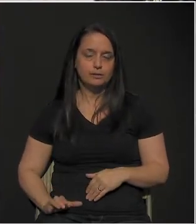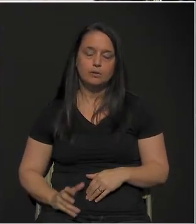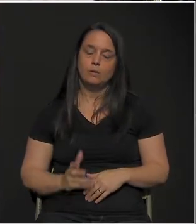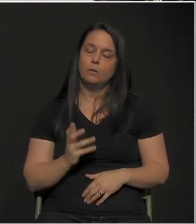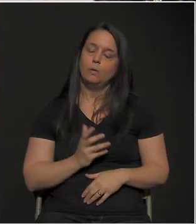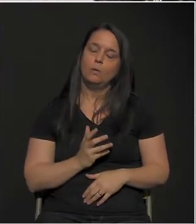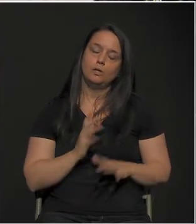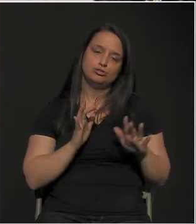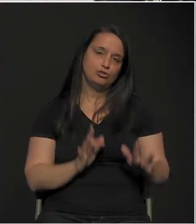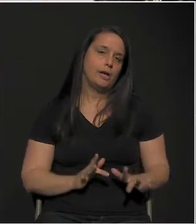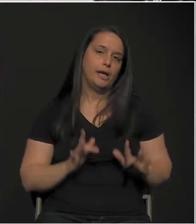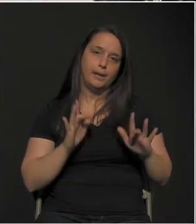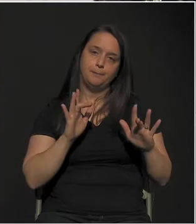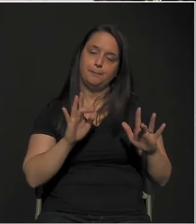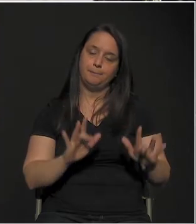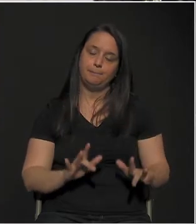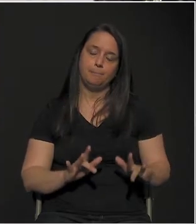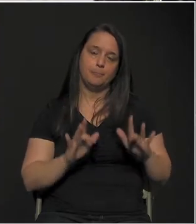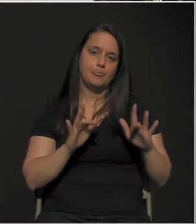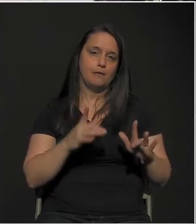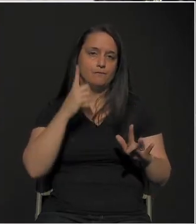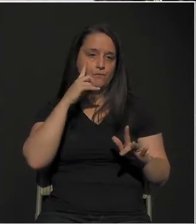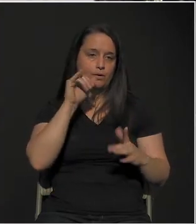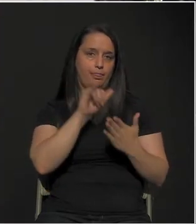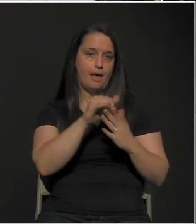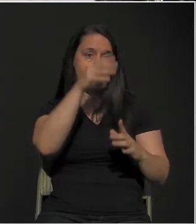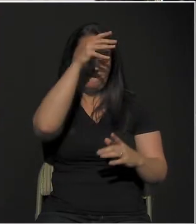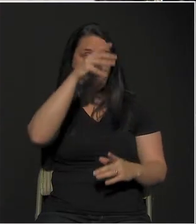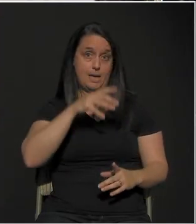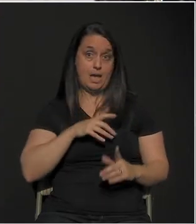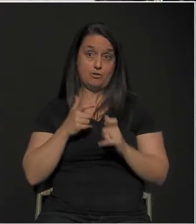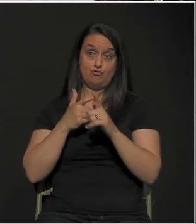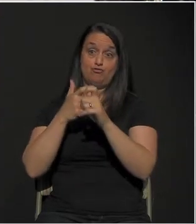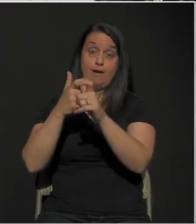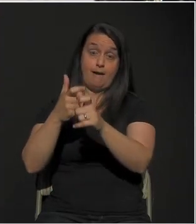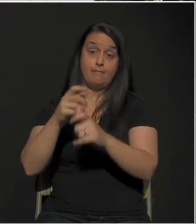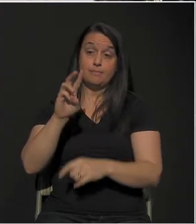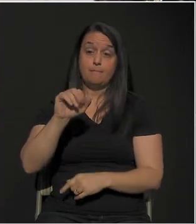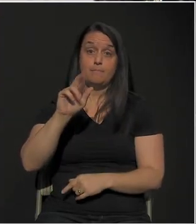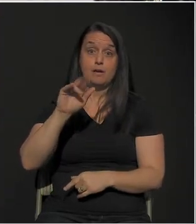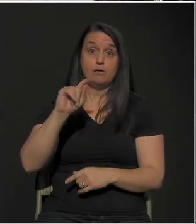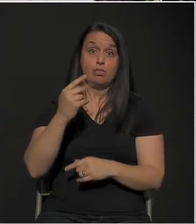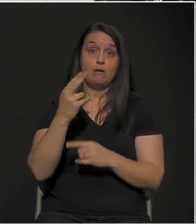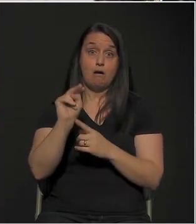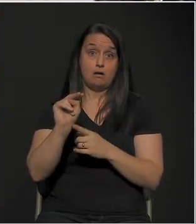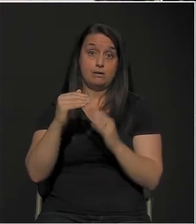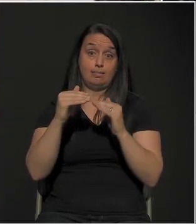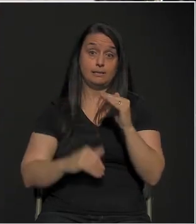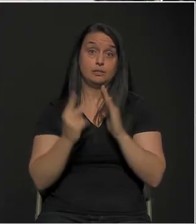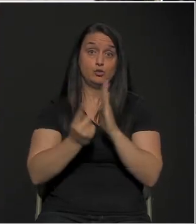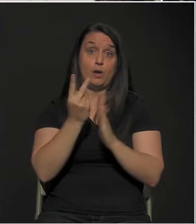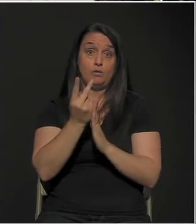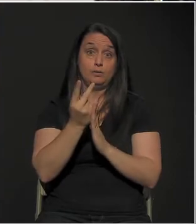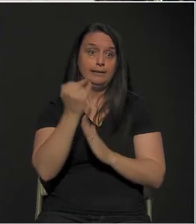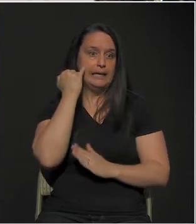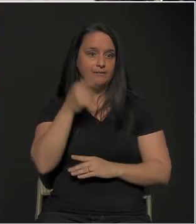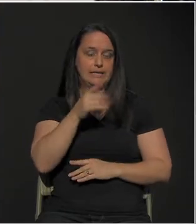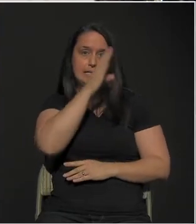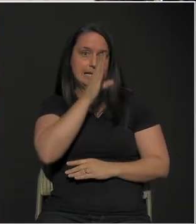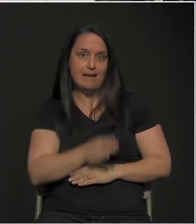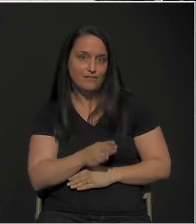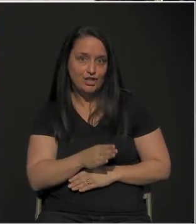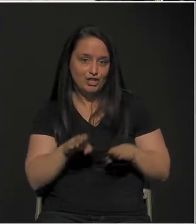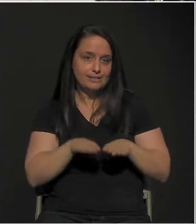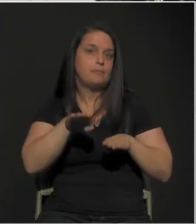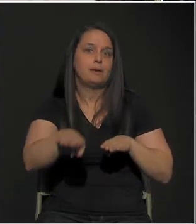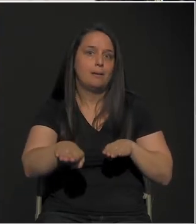What a shame it would be for that man that ran that marathon in under 2 hours to never step up to the line and run the race